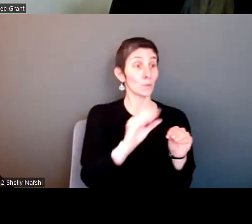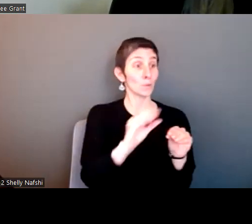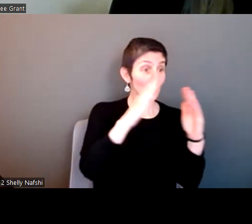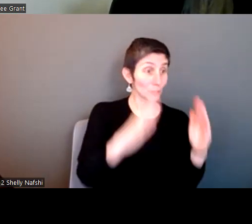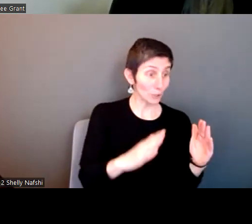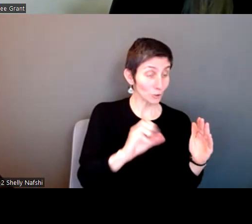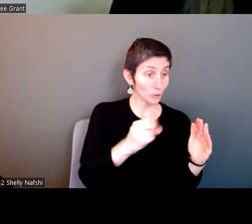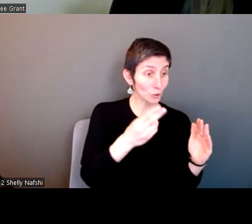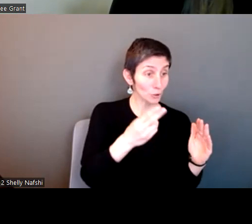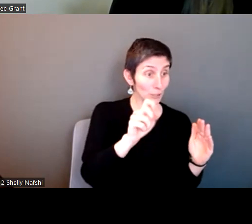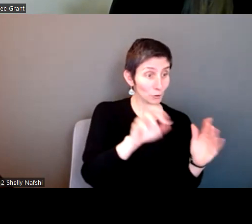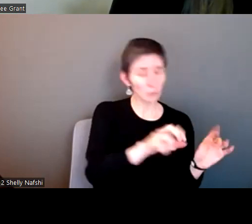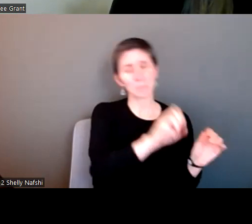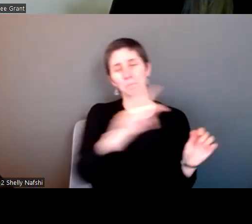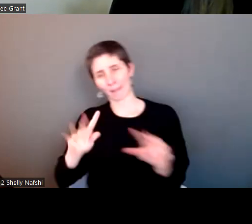twice